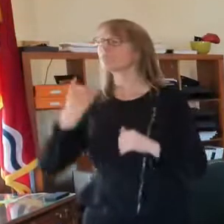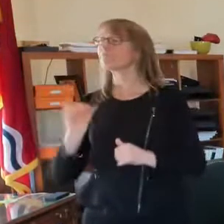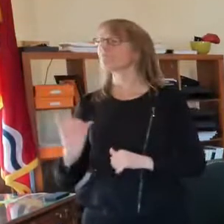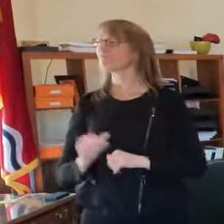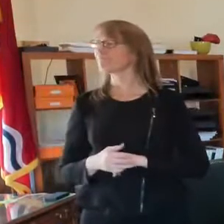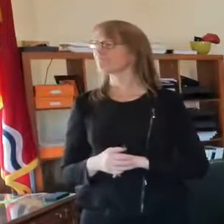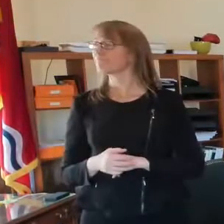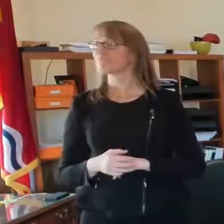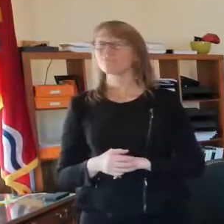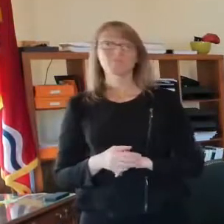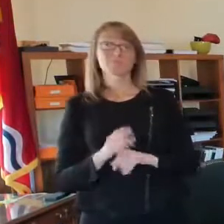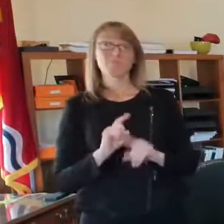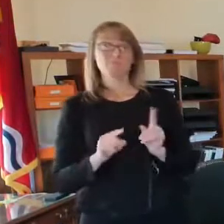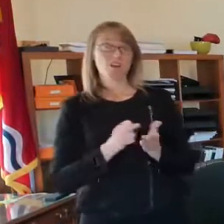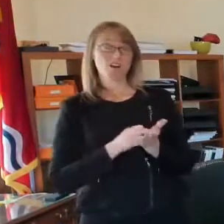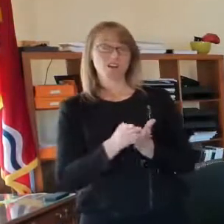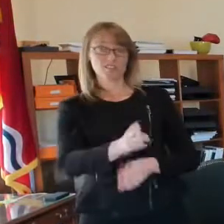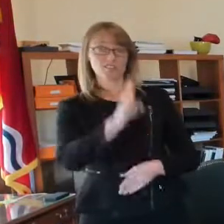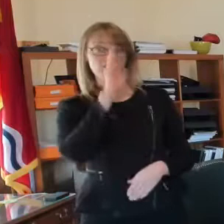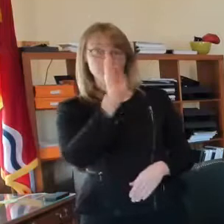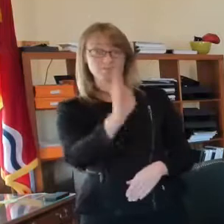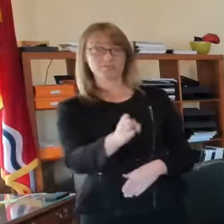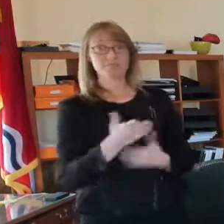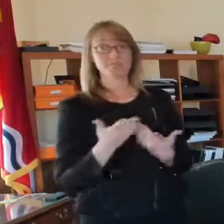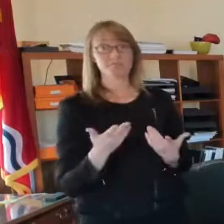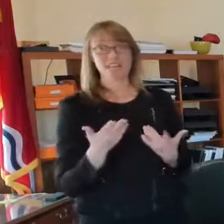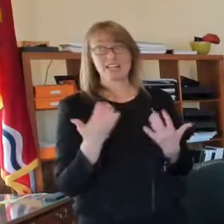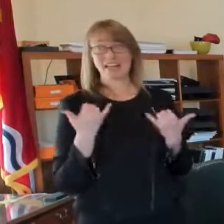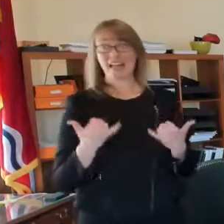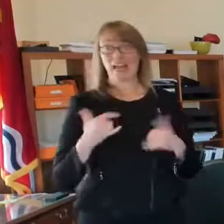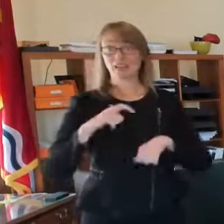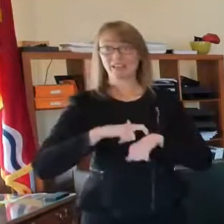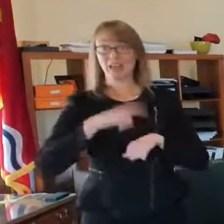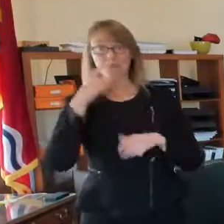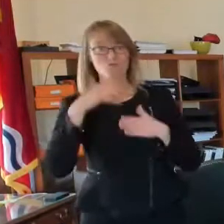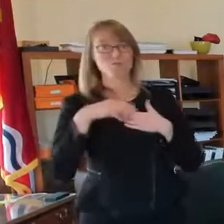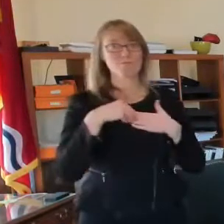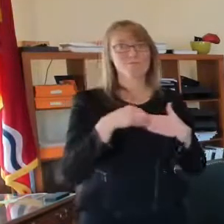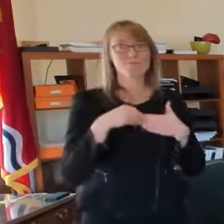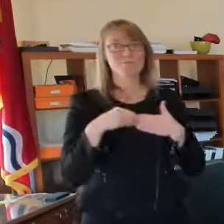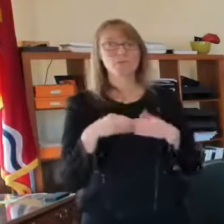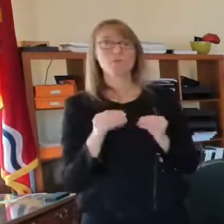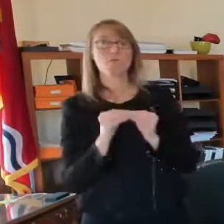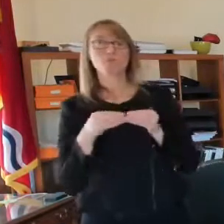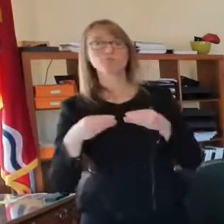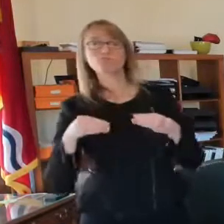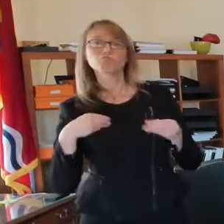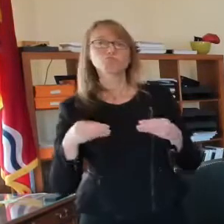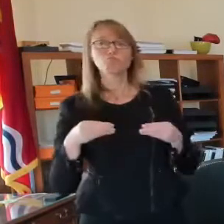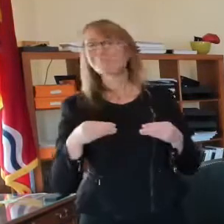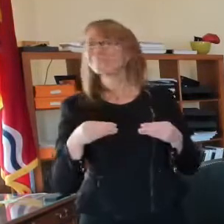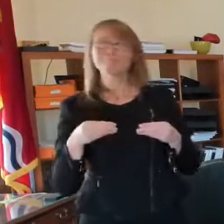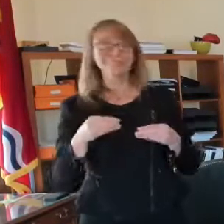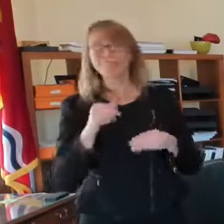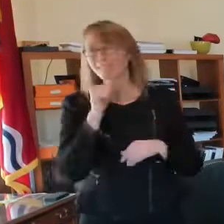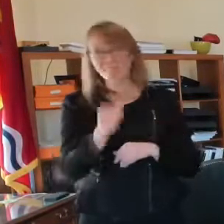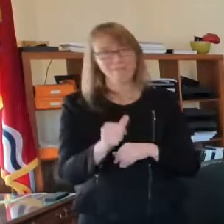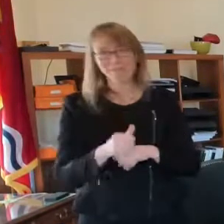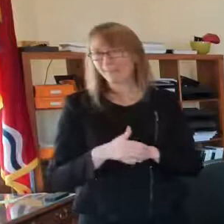the time, in my opinion, to ease up on things. If you've